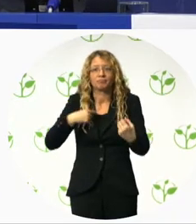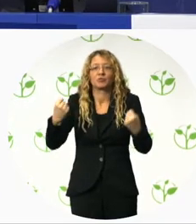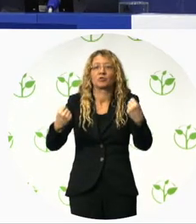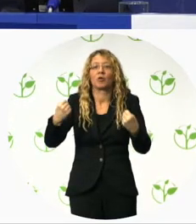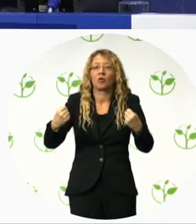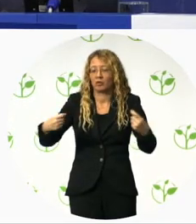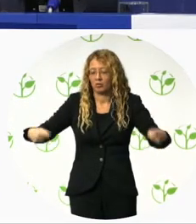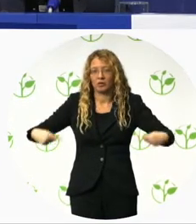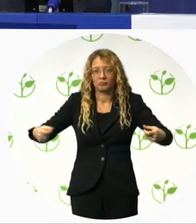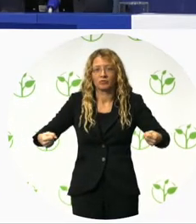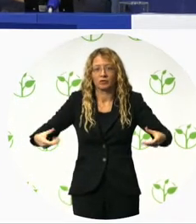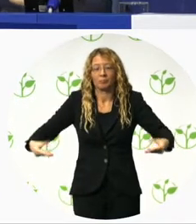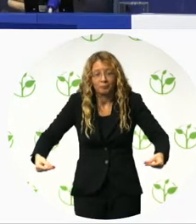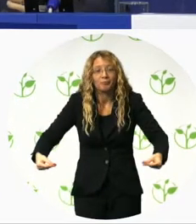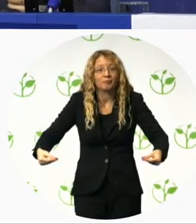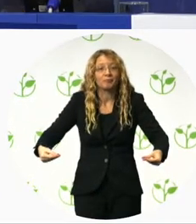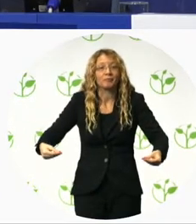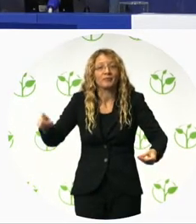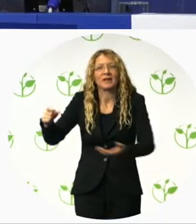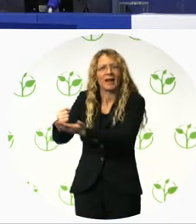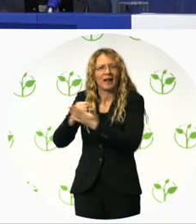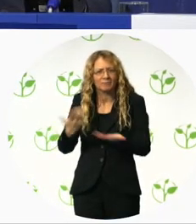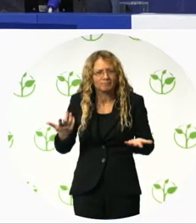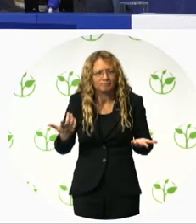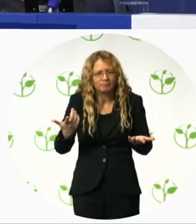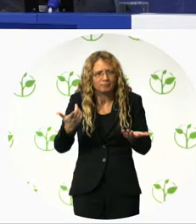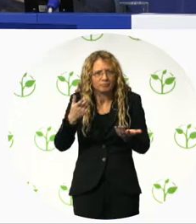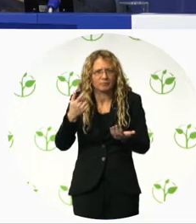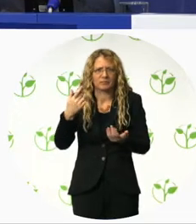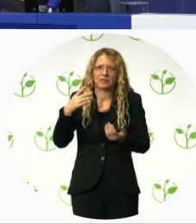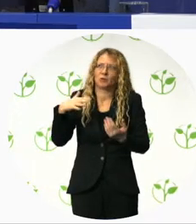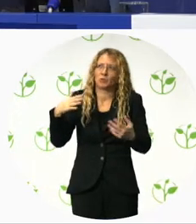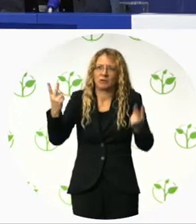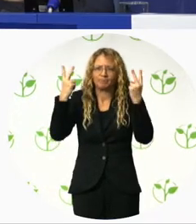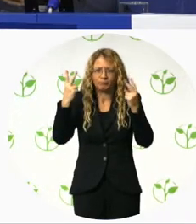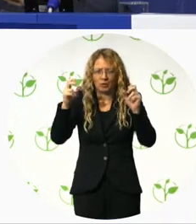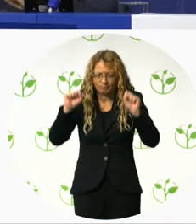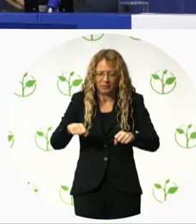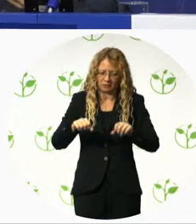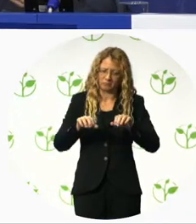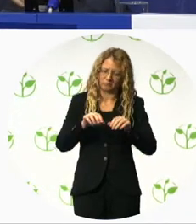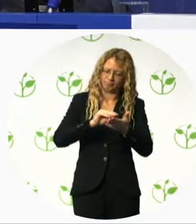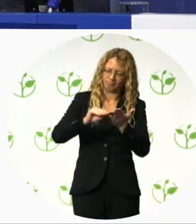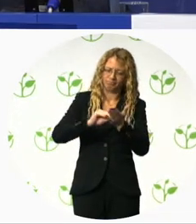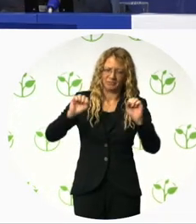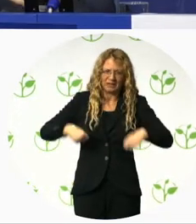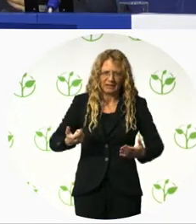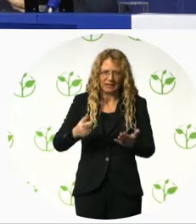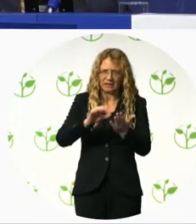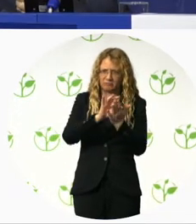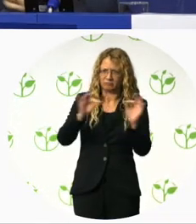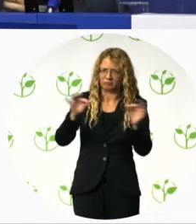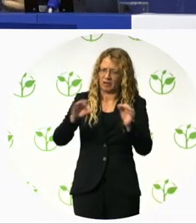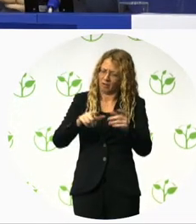need to work in both directions. So our next investment was in the school. So we tried to